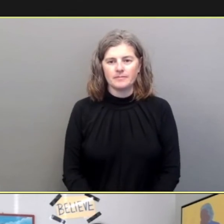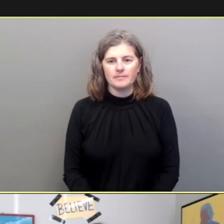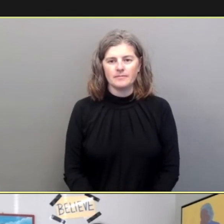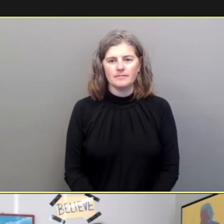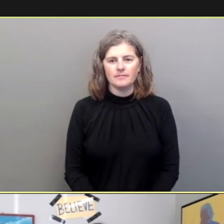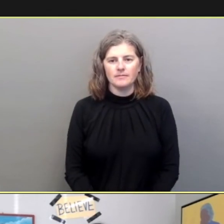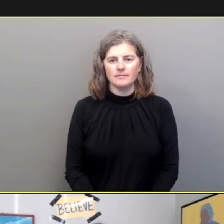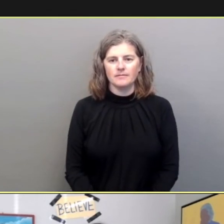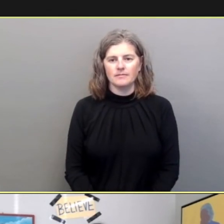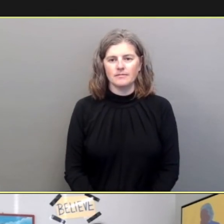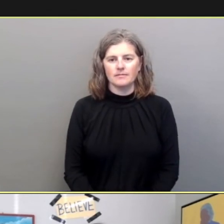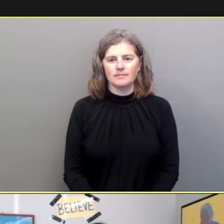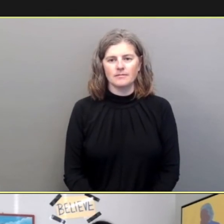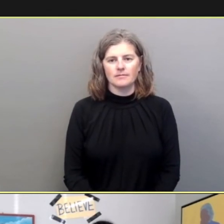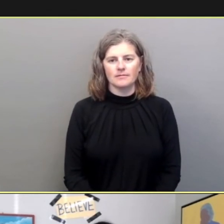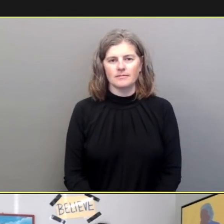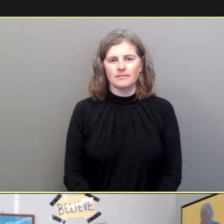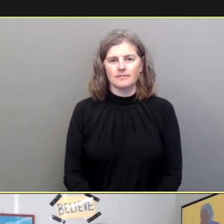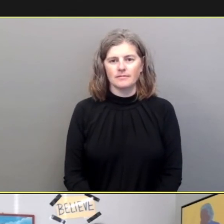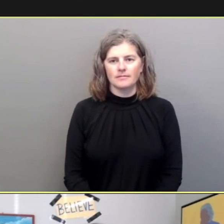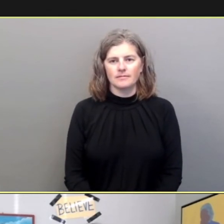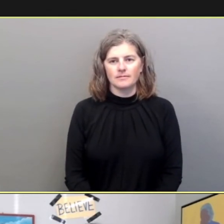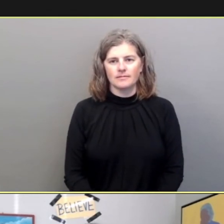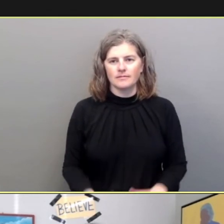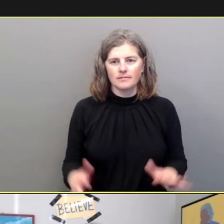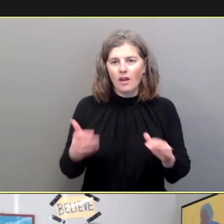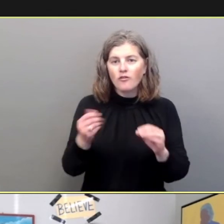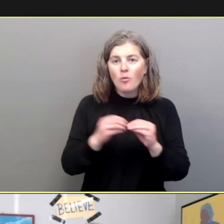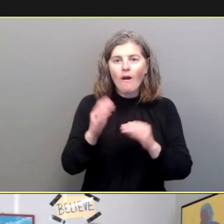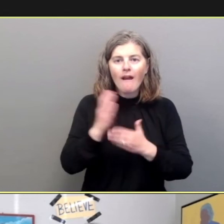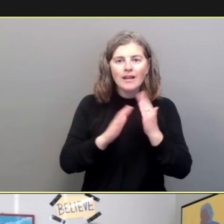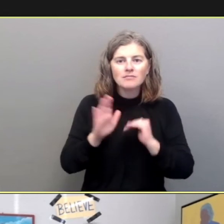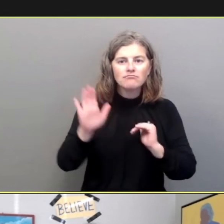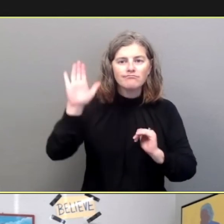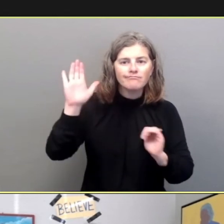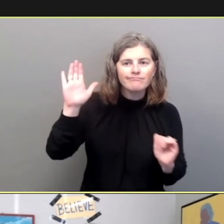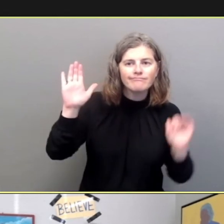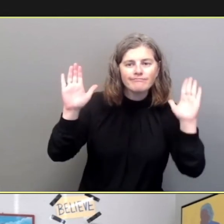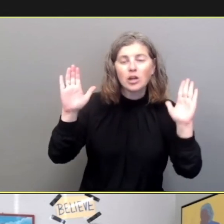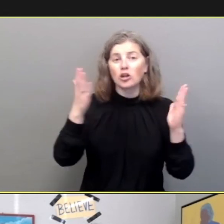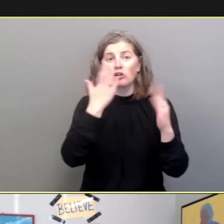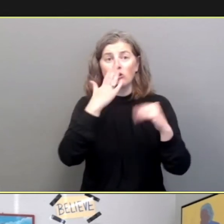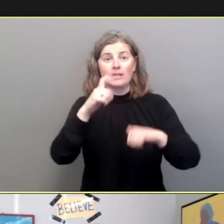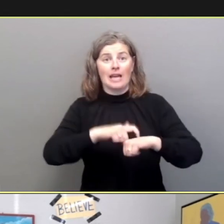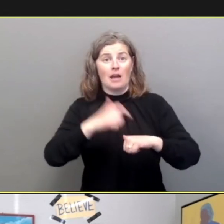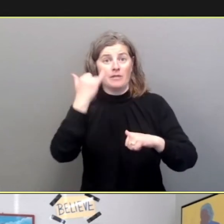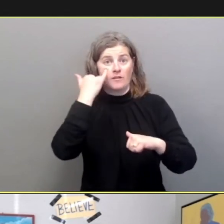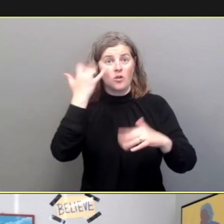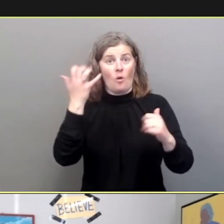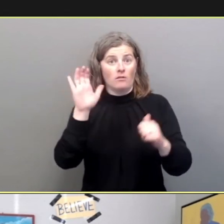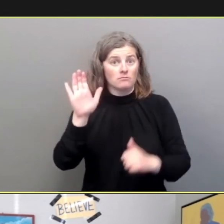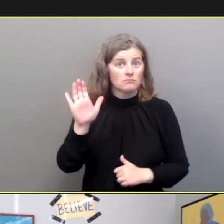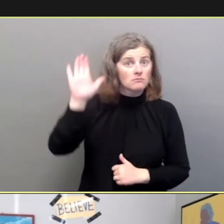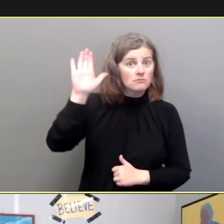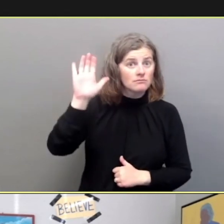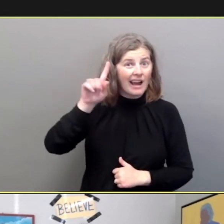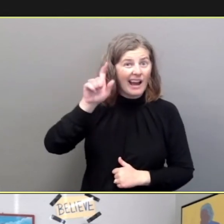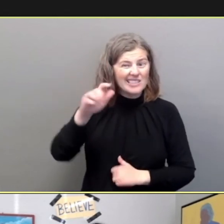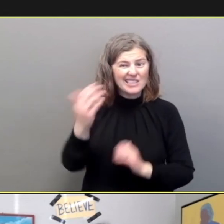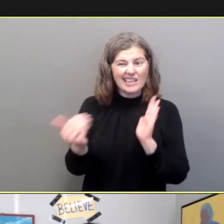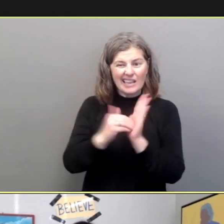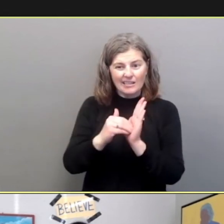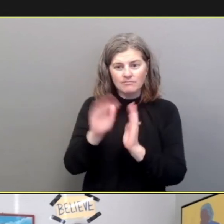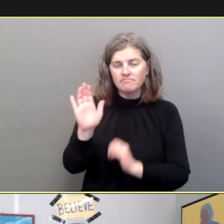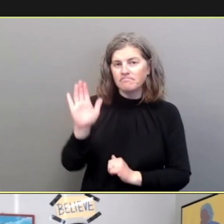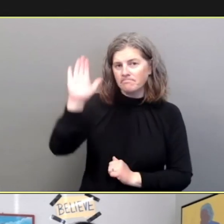Okay, Thank you. I appreciate it. Looks like a couple more hands have gone up, so this would be a good moment if you're interested in asking a question